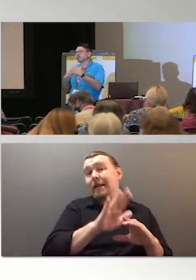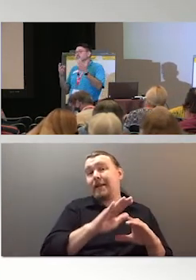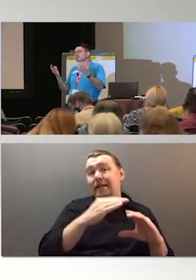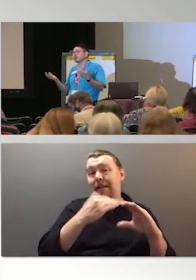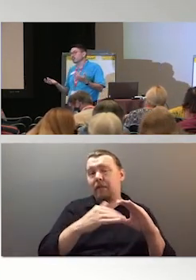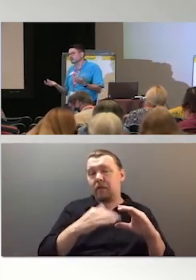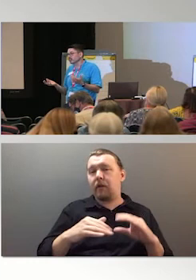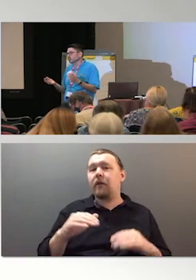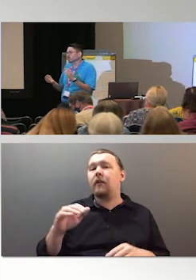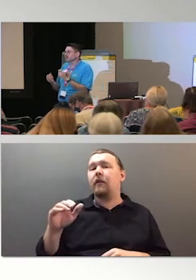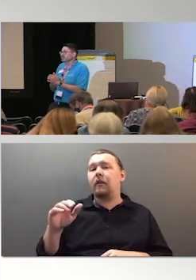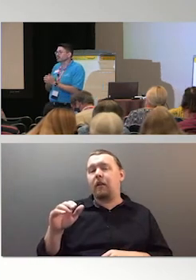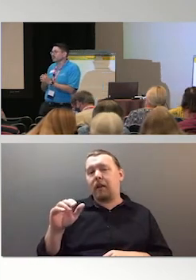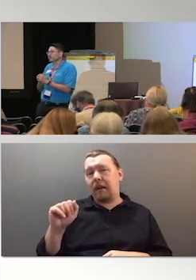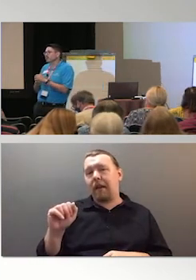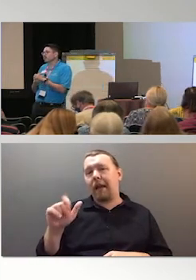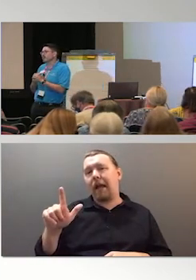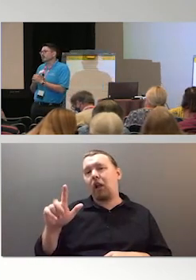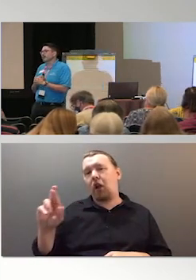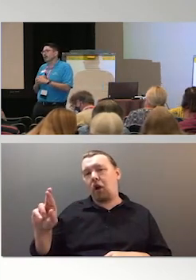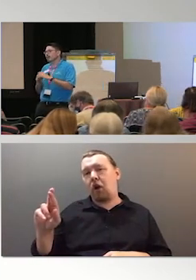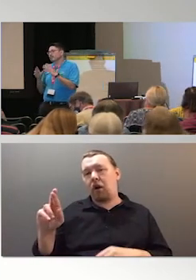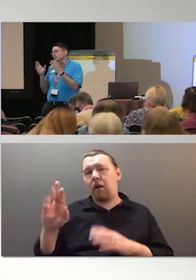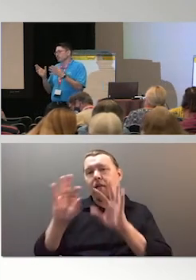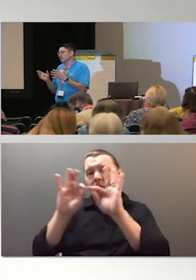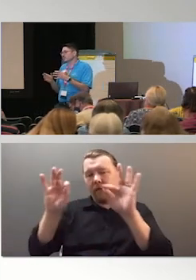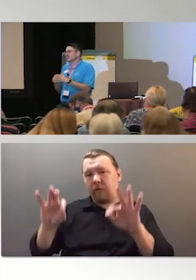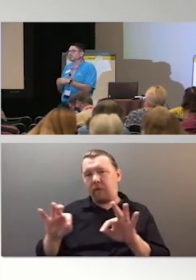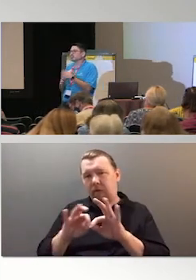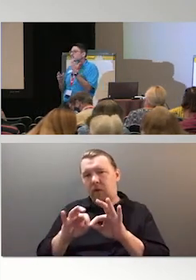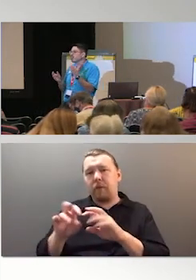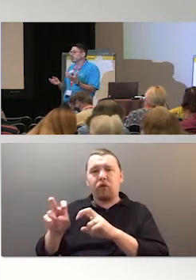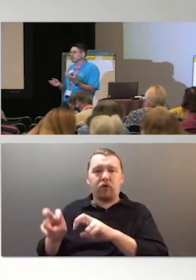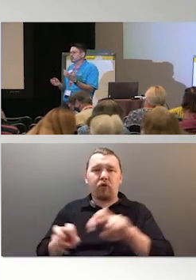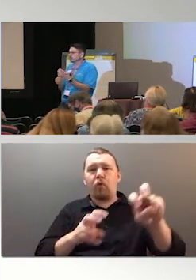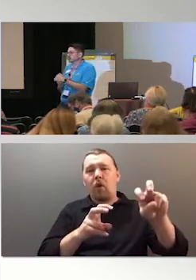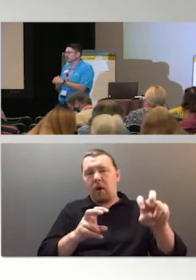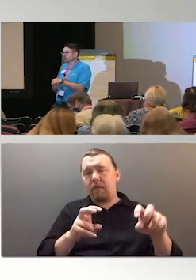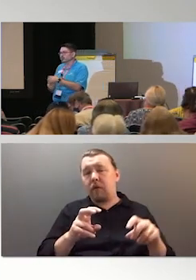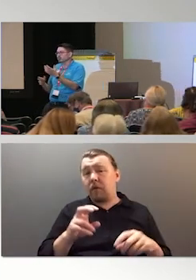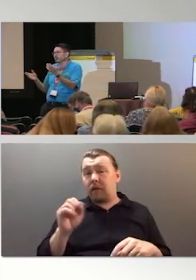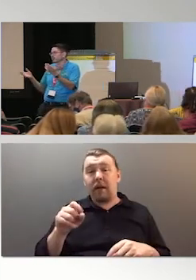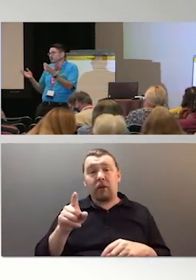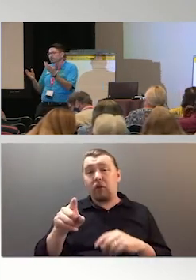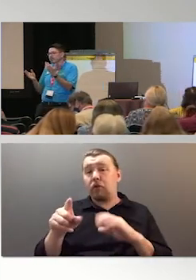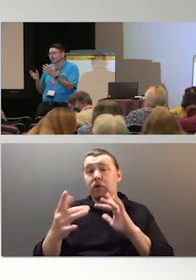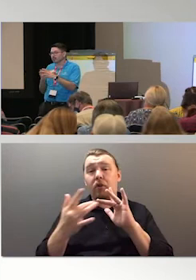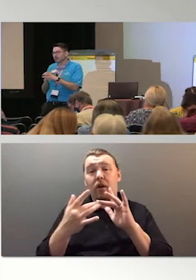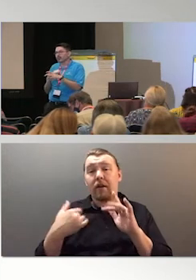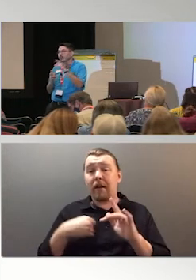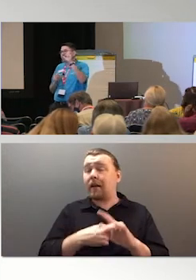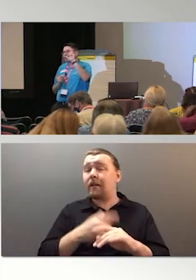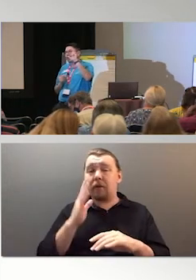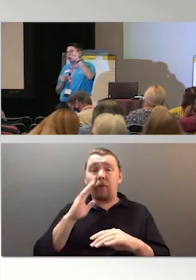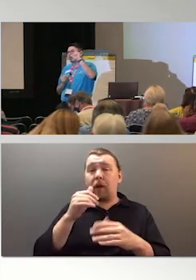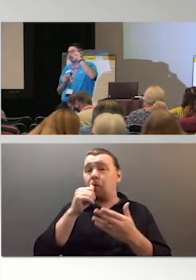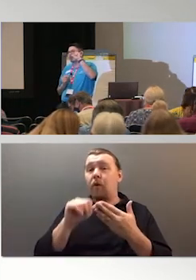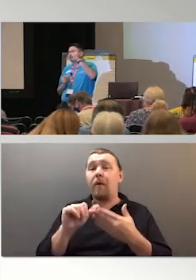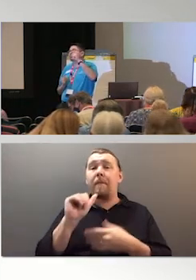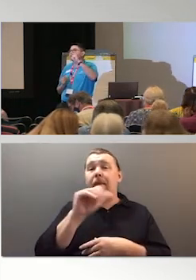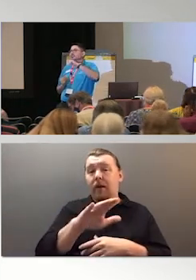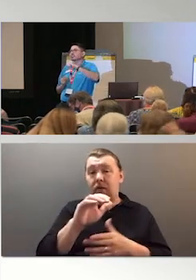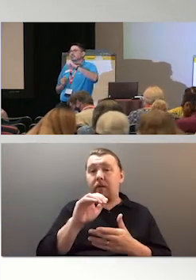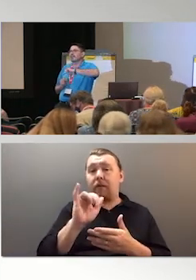or change of authorized legal representative form. That's on our website, or you can just call customer service and we'll mail you or email you one.